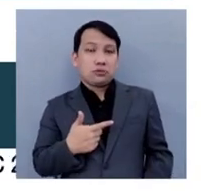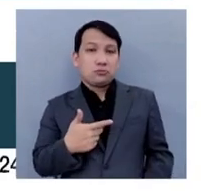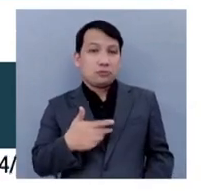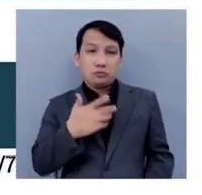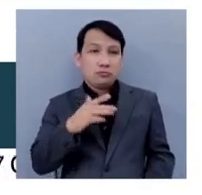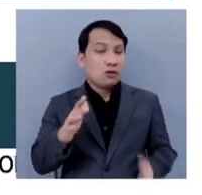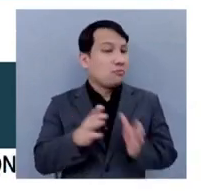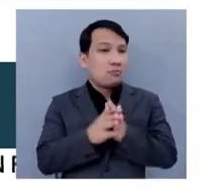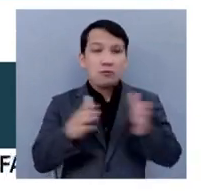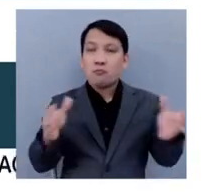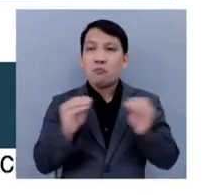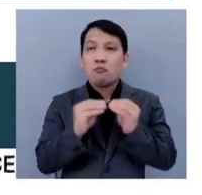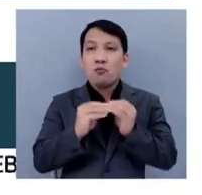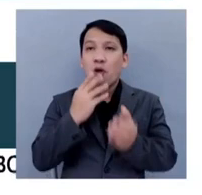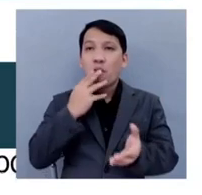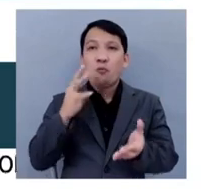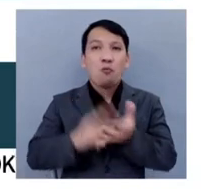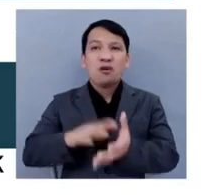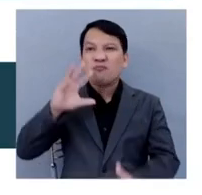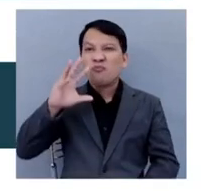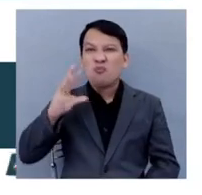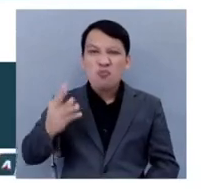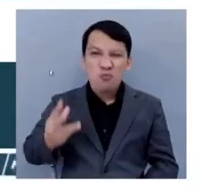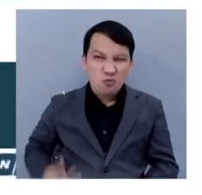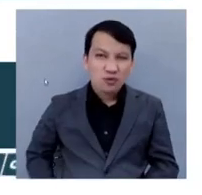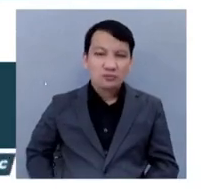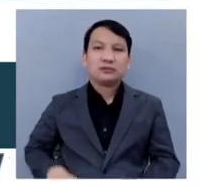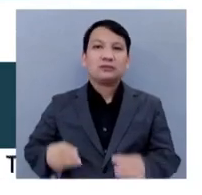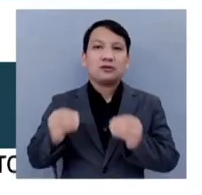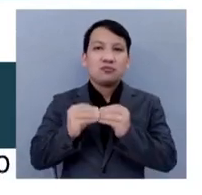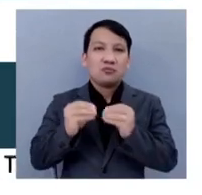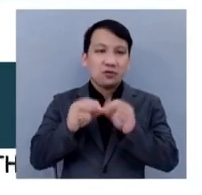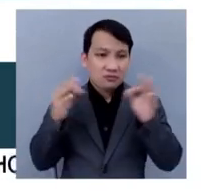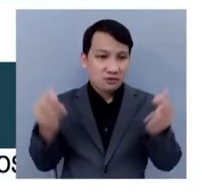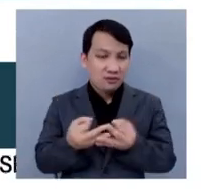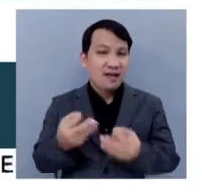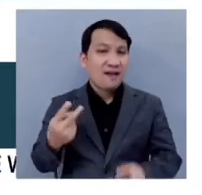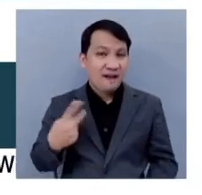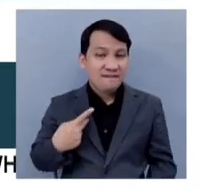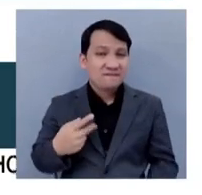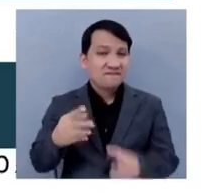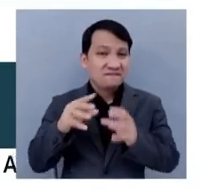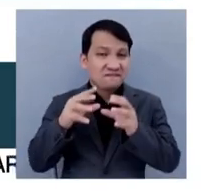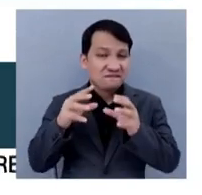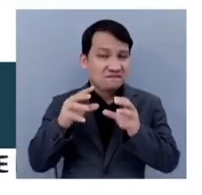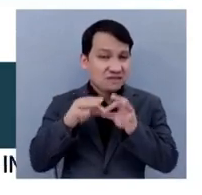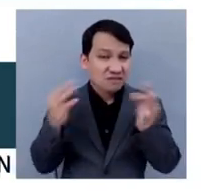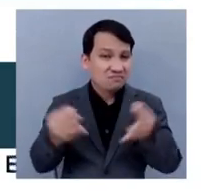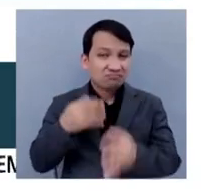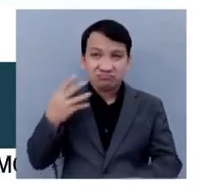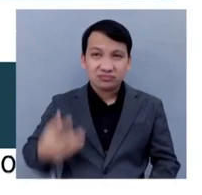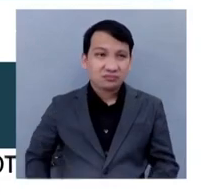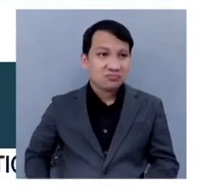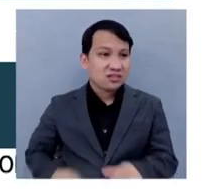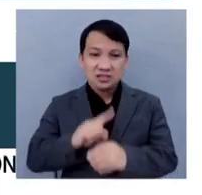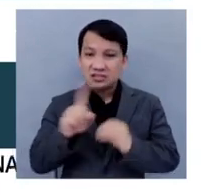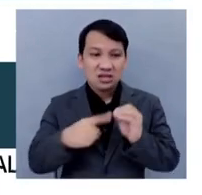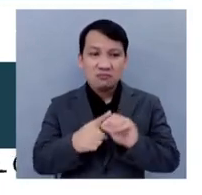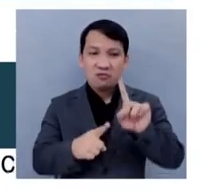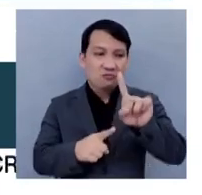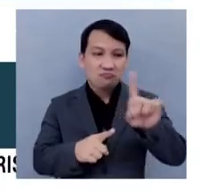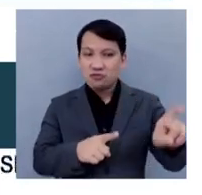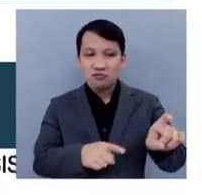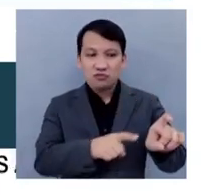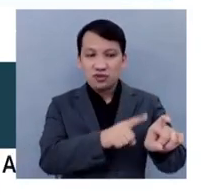corruption in going after the most corrupt family in Philippine history. So it's not a question of the institution,